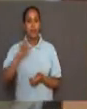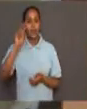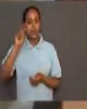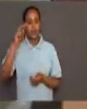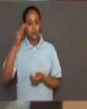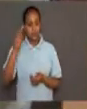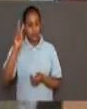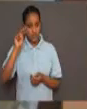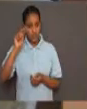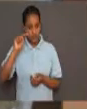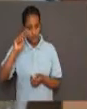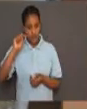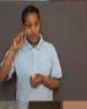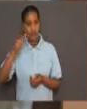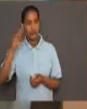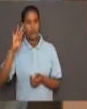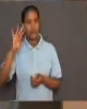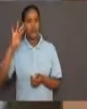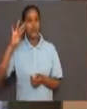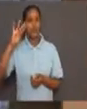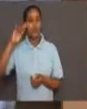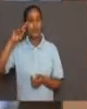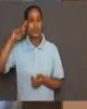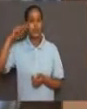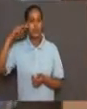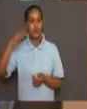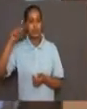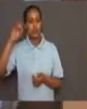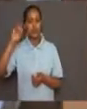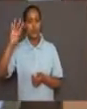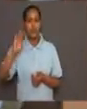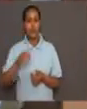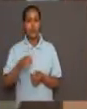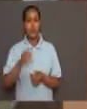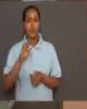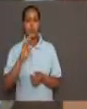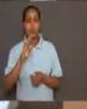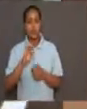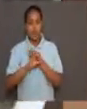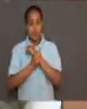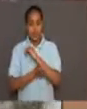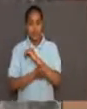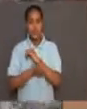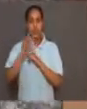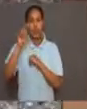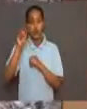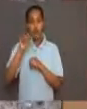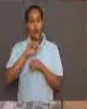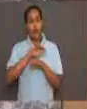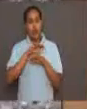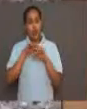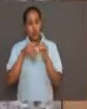Diammonium monohydrogen phosphate is the basic nitrogen source in almost